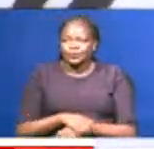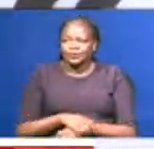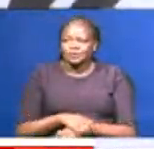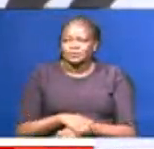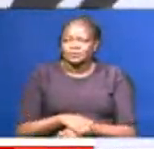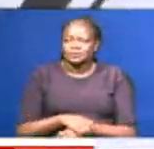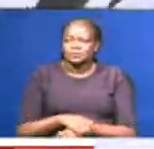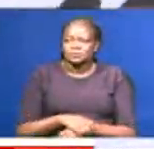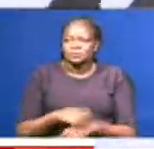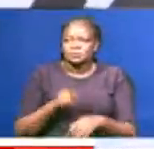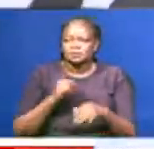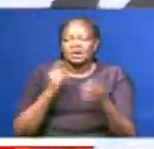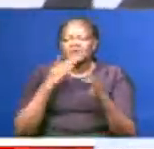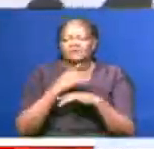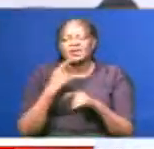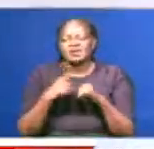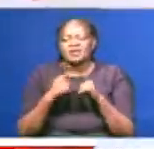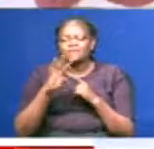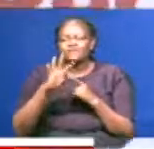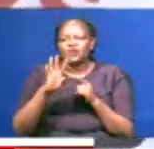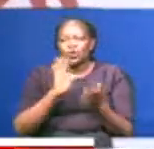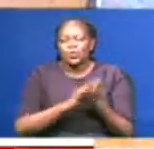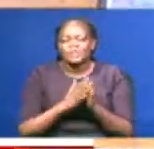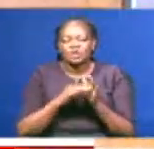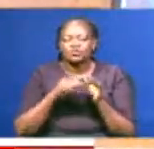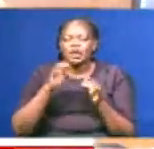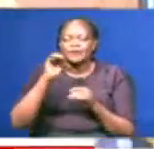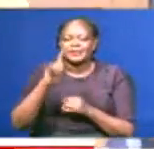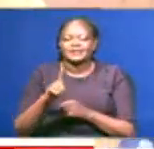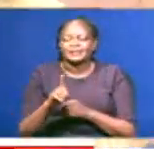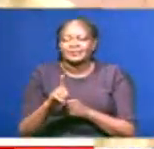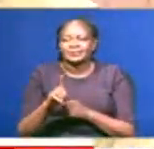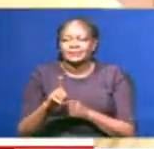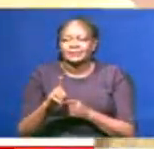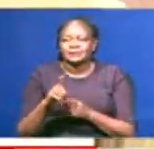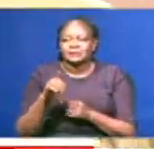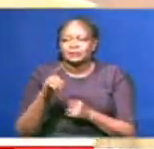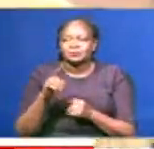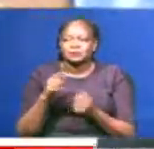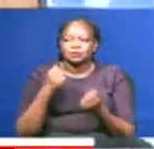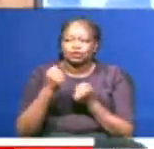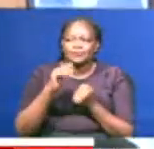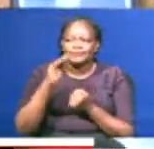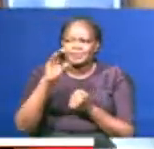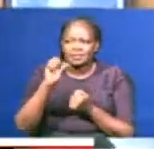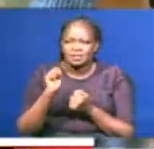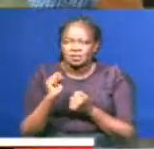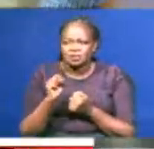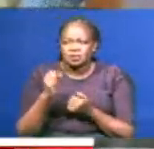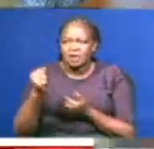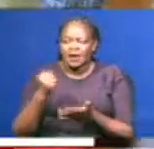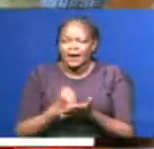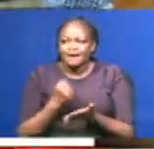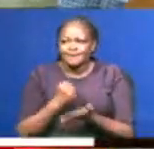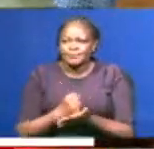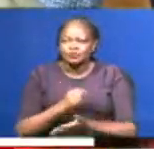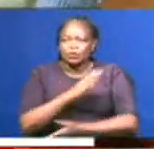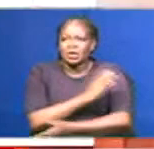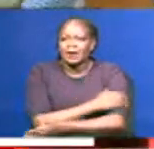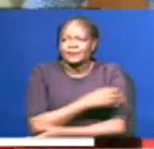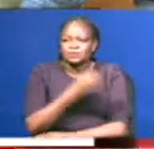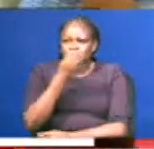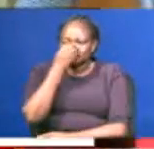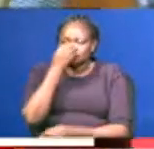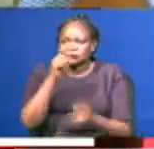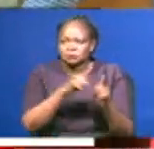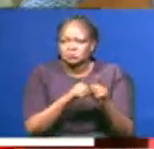After almost 4 years without a substantive managing director, Transport Cabinet Secretary Kipchumba Murkomen appointed Captain William Ruto as the